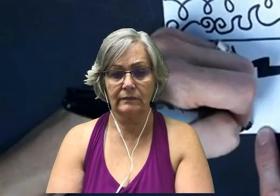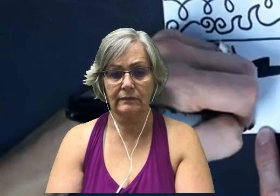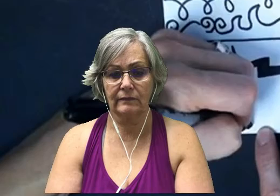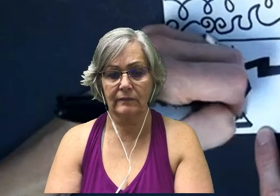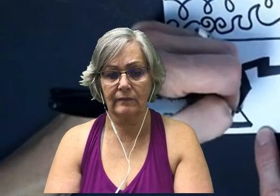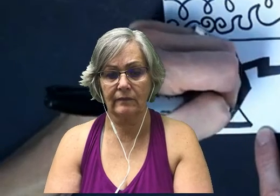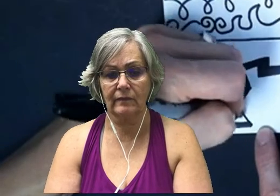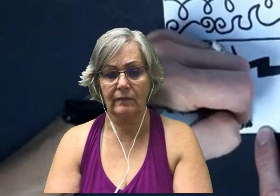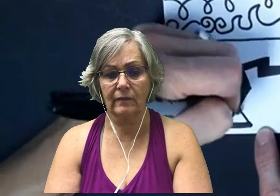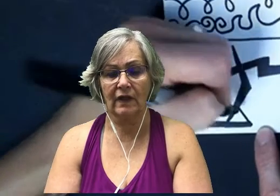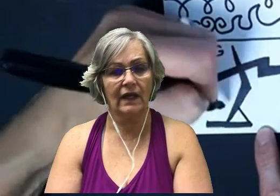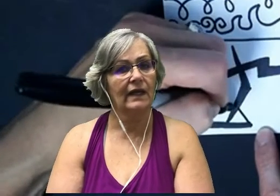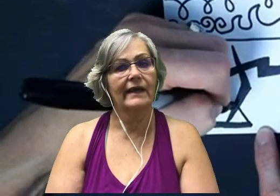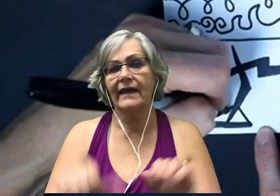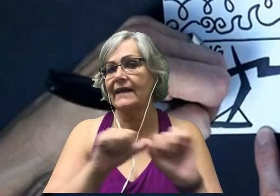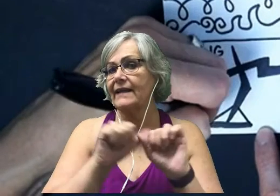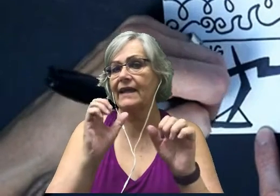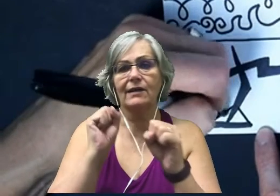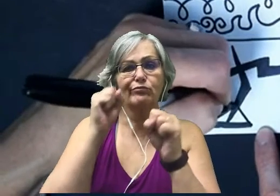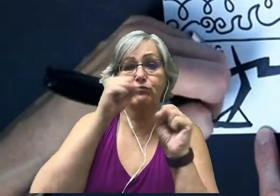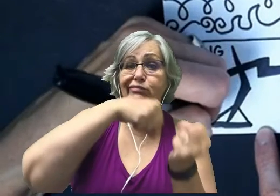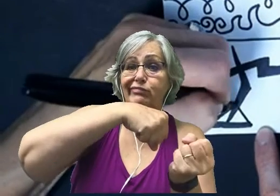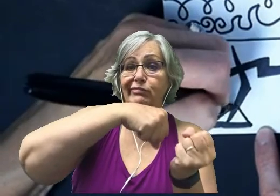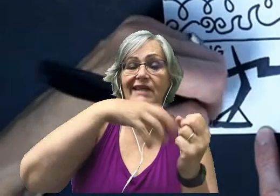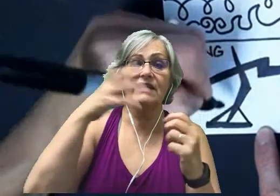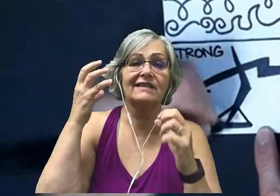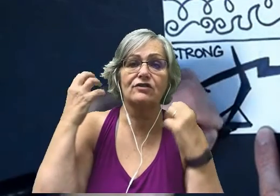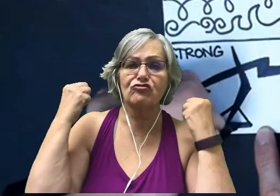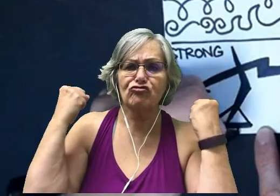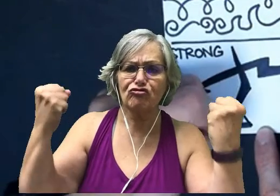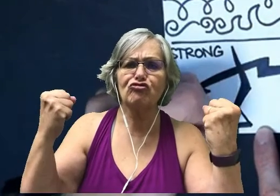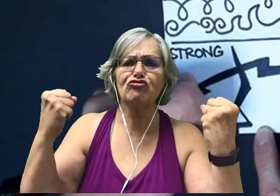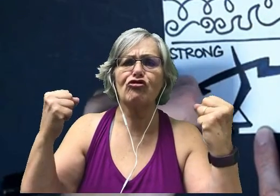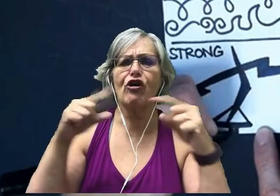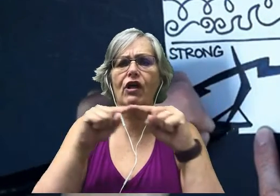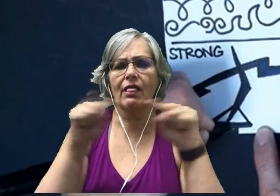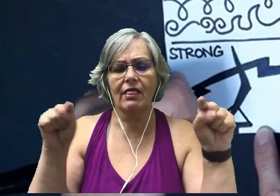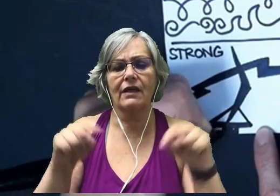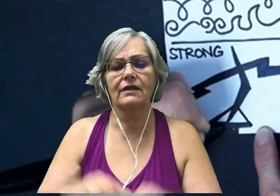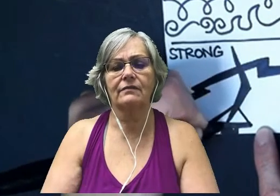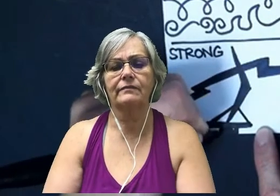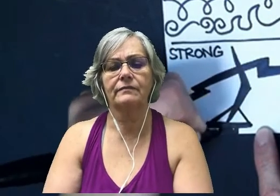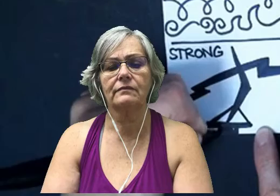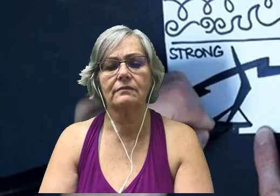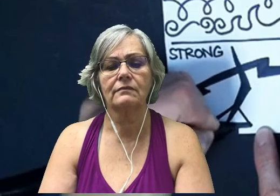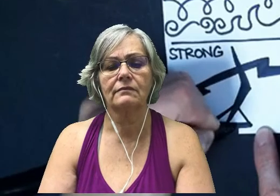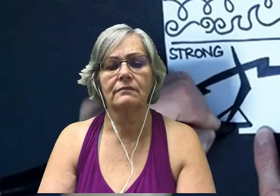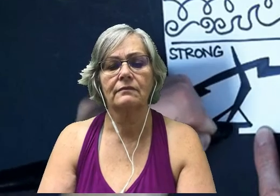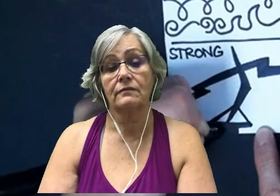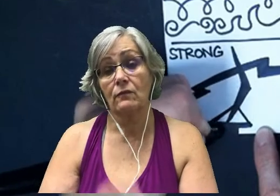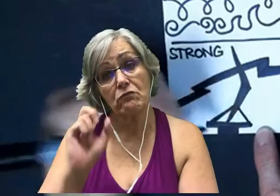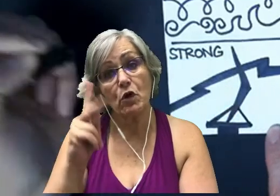Like it's nice and stable. Nothing's going to blow over or knock down. It is nice and